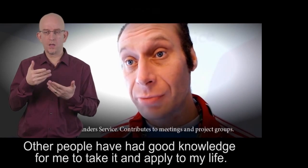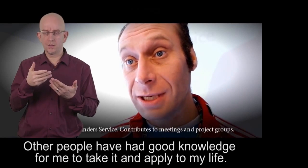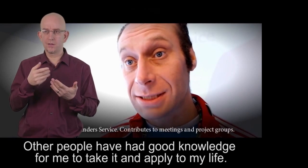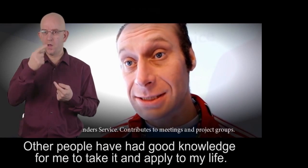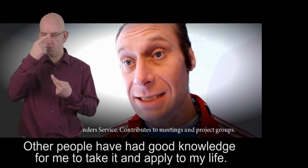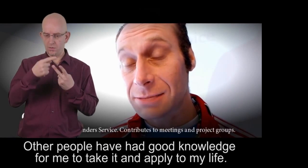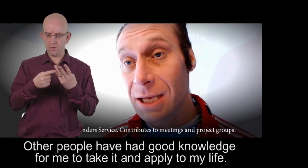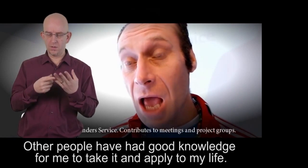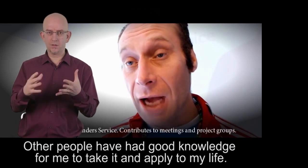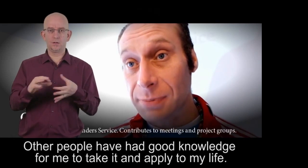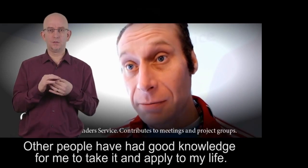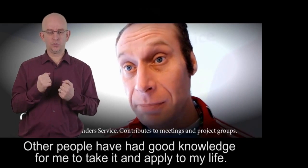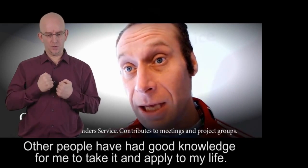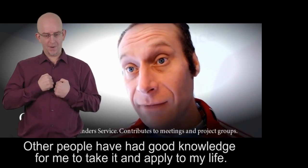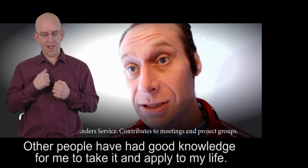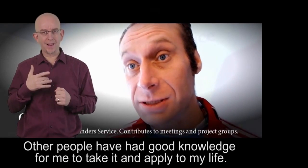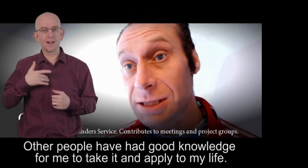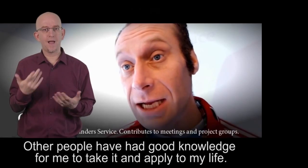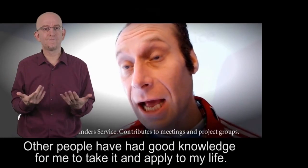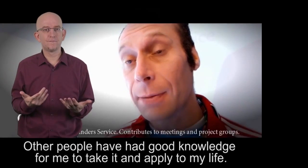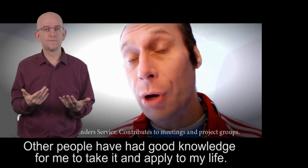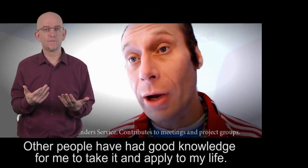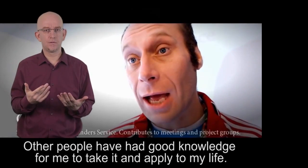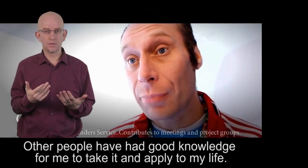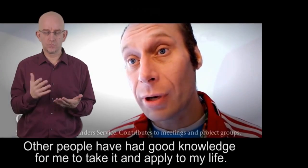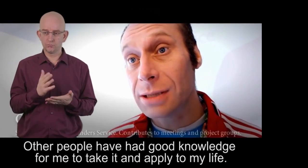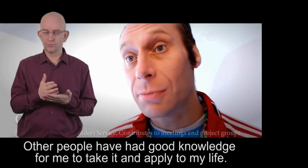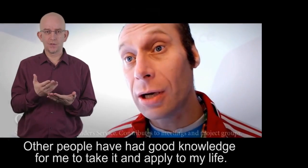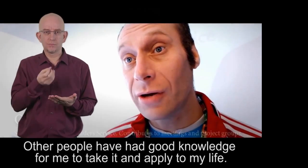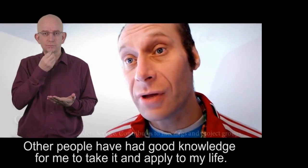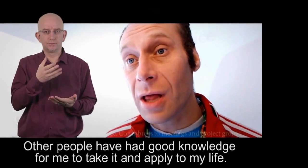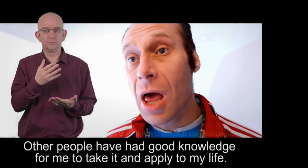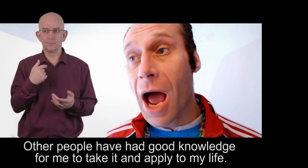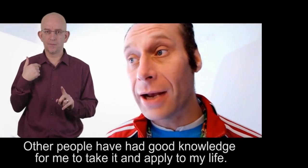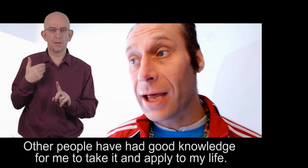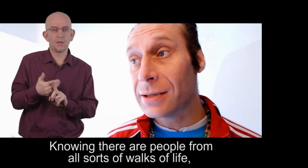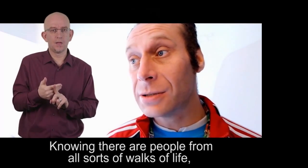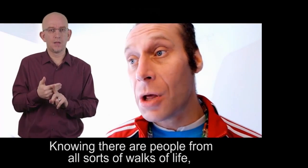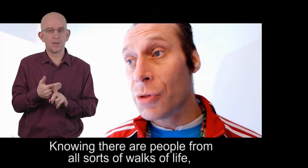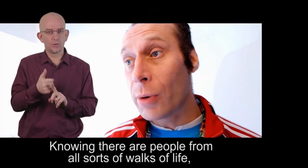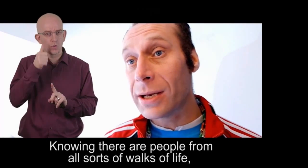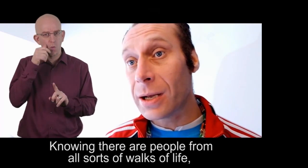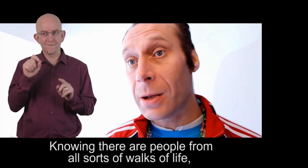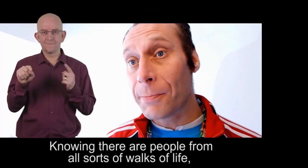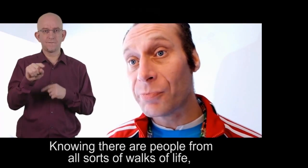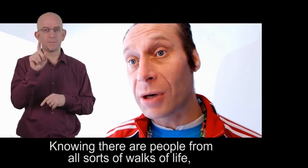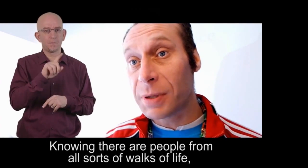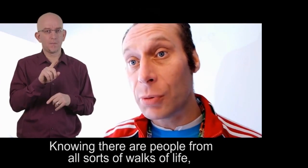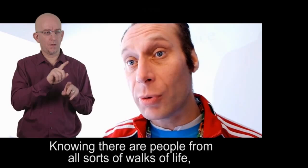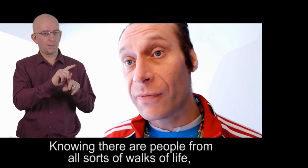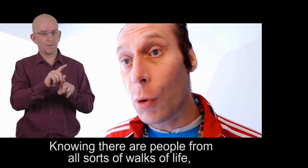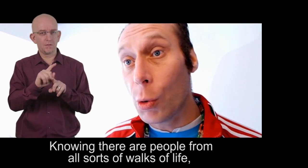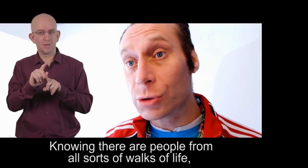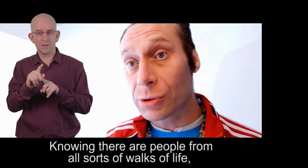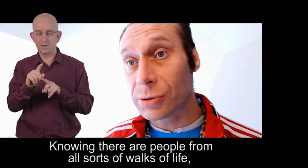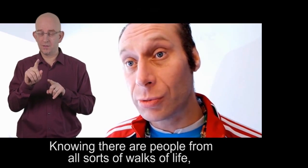knowledge for me to say to me and it's about me having to take that and apply that and put it into my life and then knowing that there's